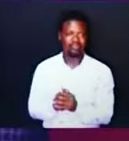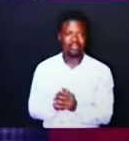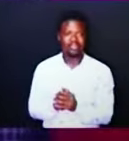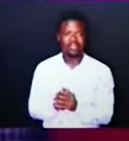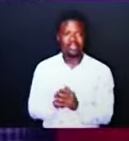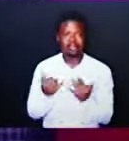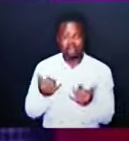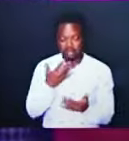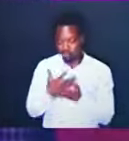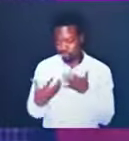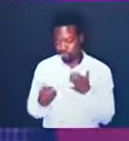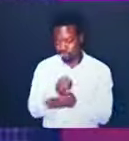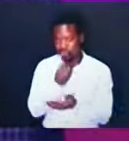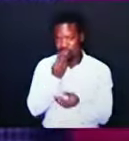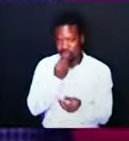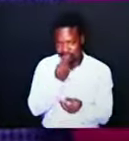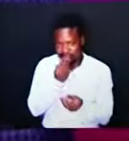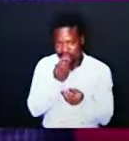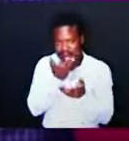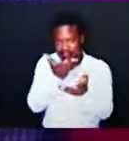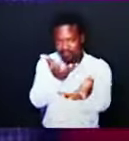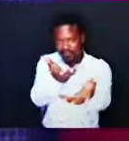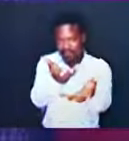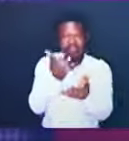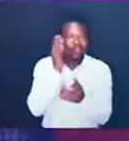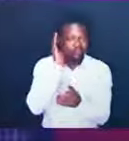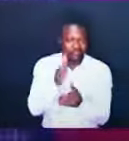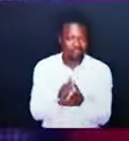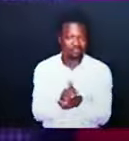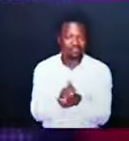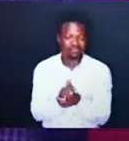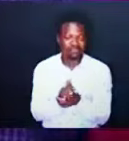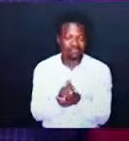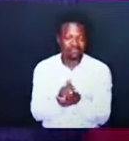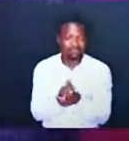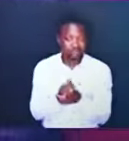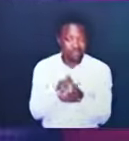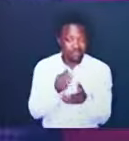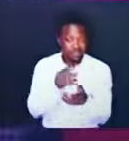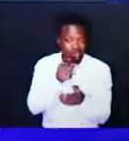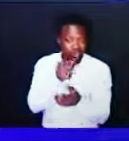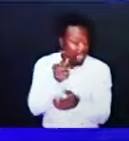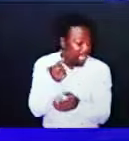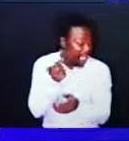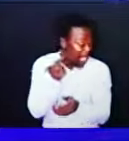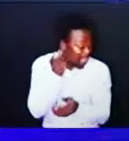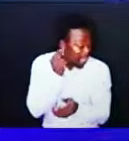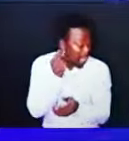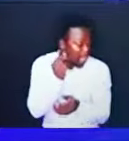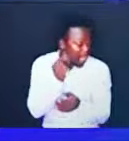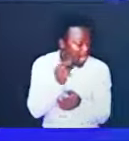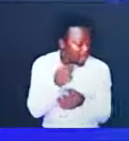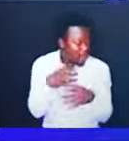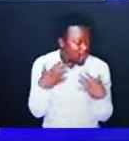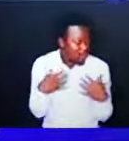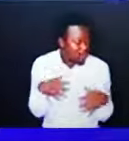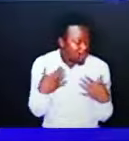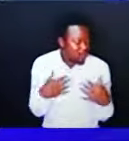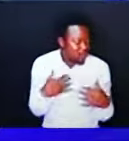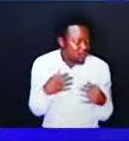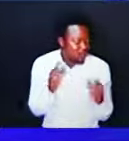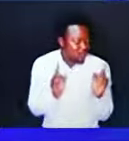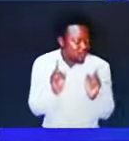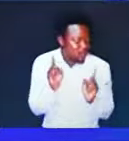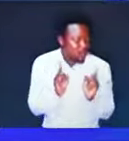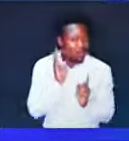some good news. Nanso me babe kansem pa bia chelo. Something that should catch your spirit. Bibia e sese wura hunhun. When we are